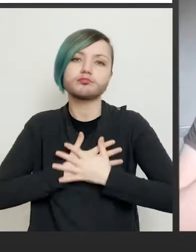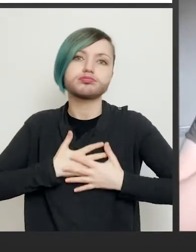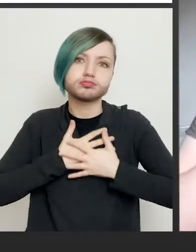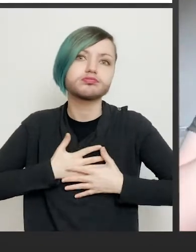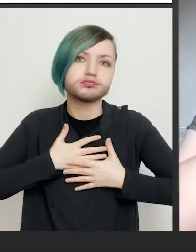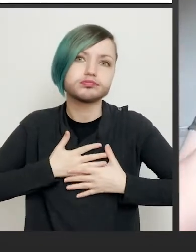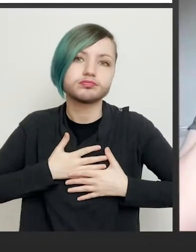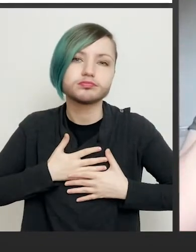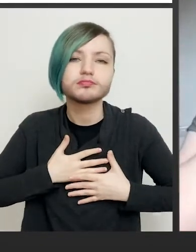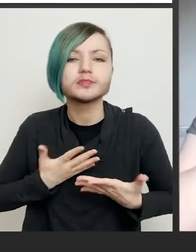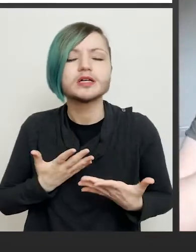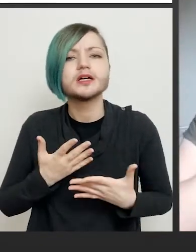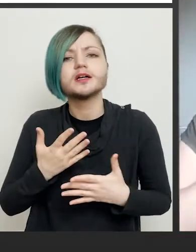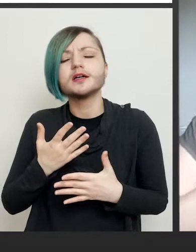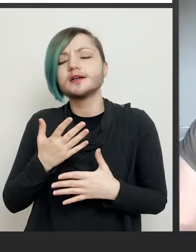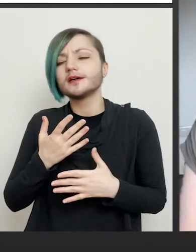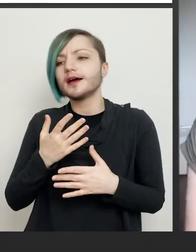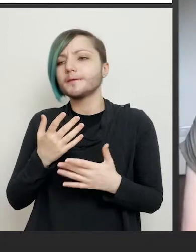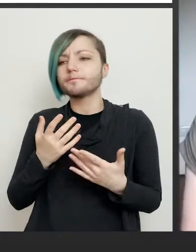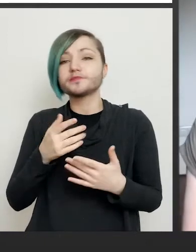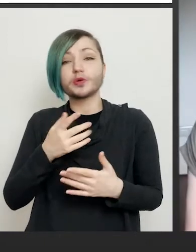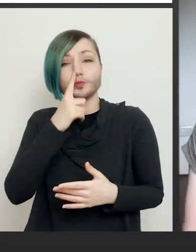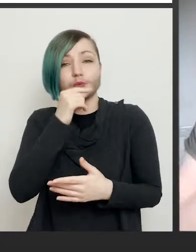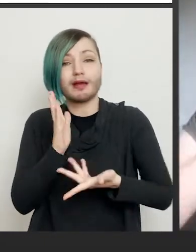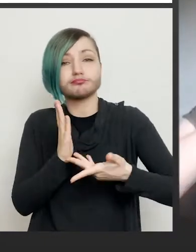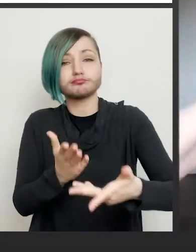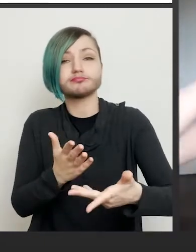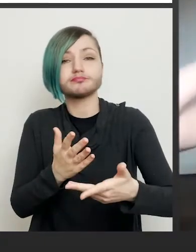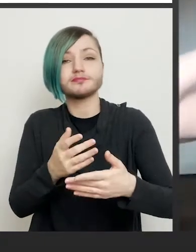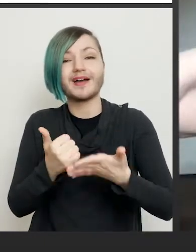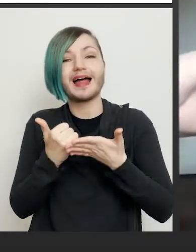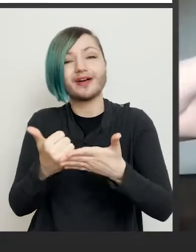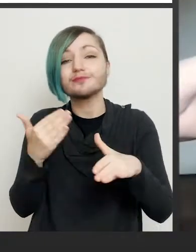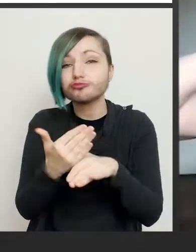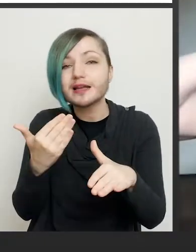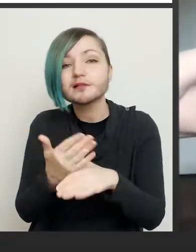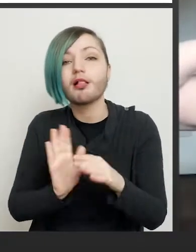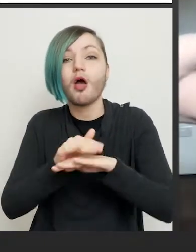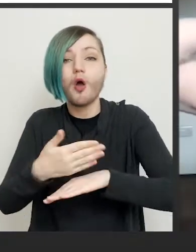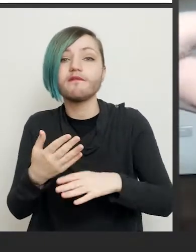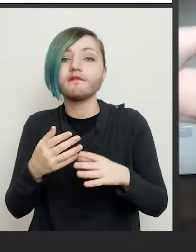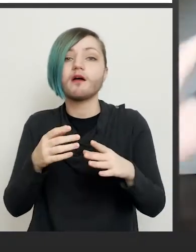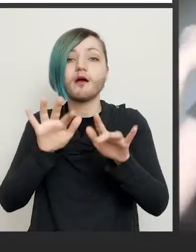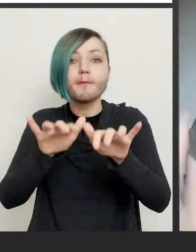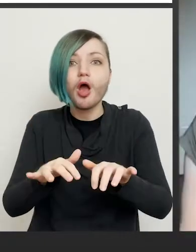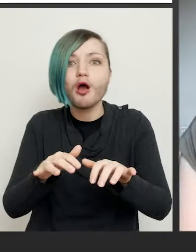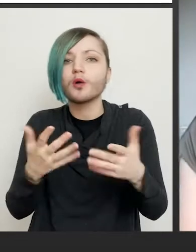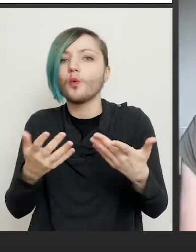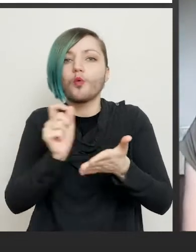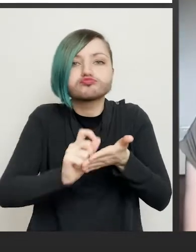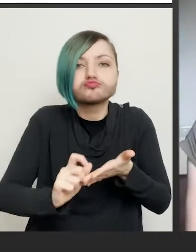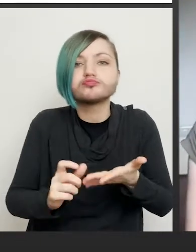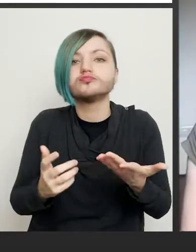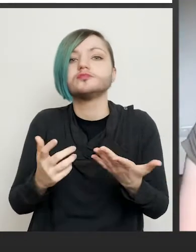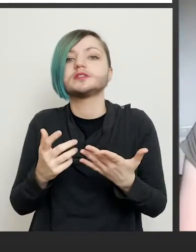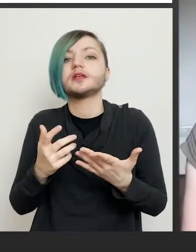So I'd love you to give some kind of practical advice to people out there about kind of maybe blogging or writing as a way